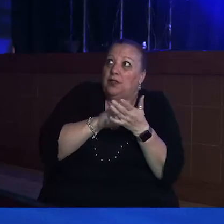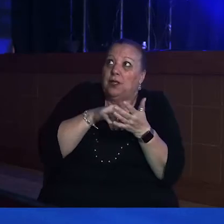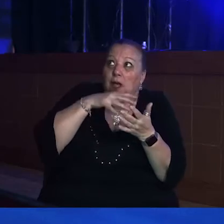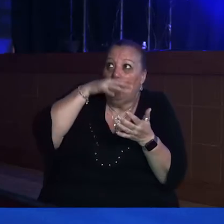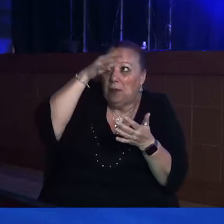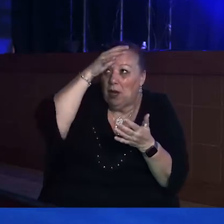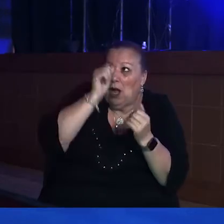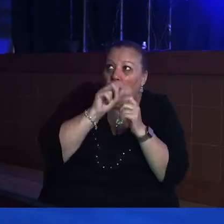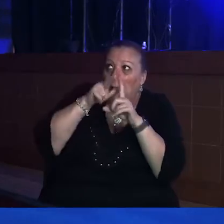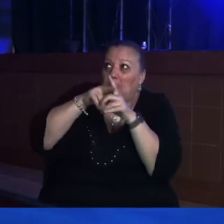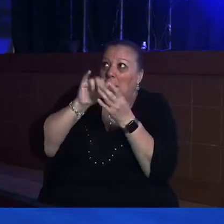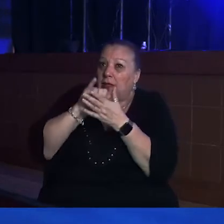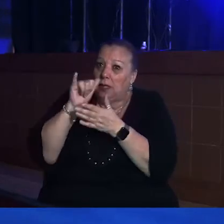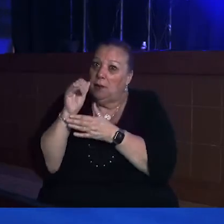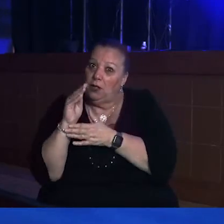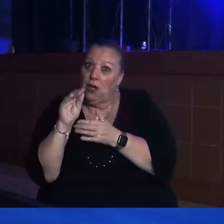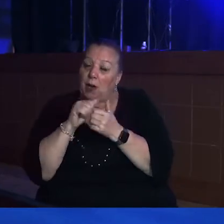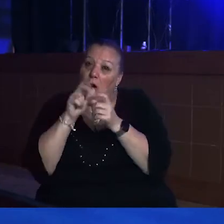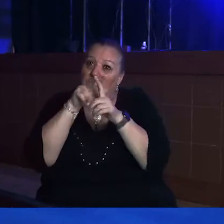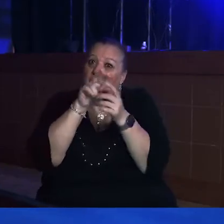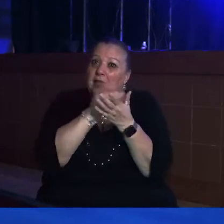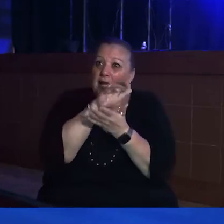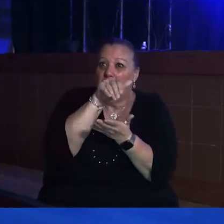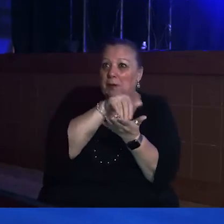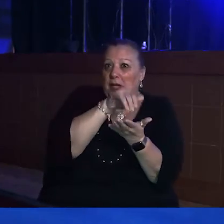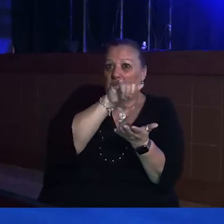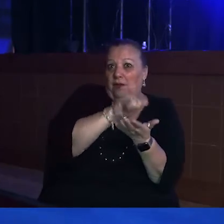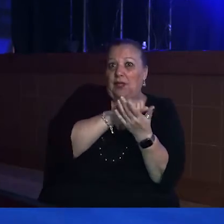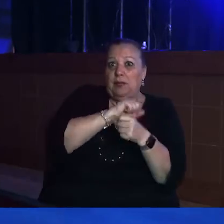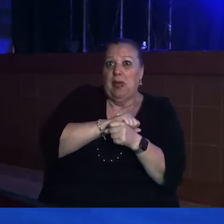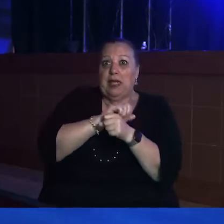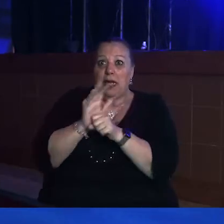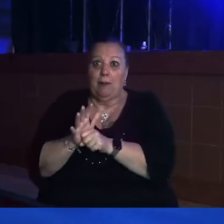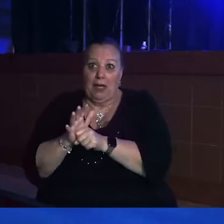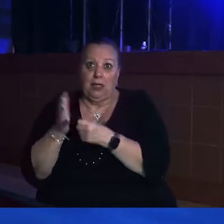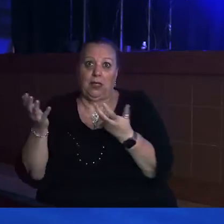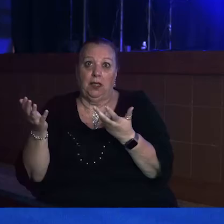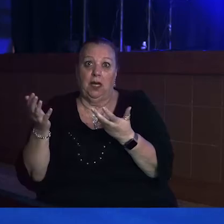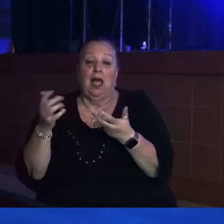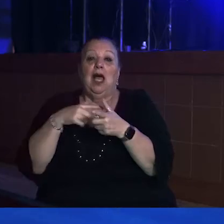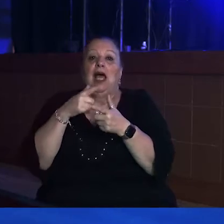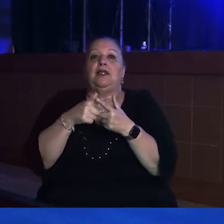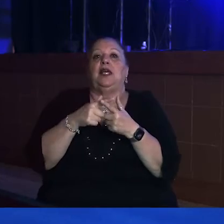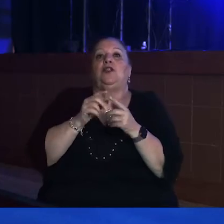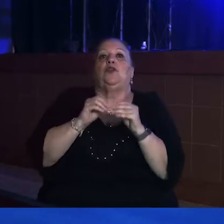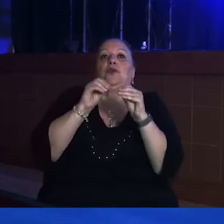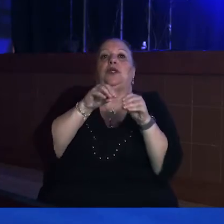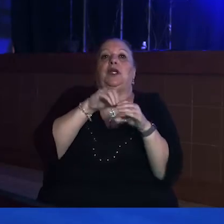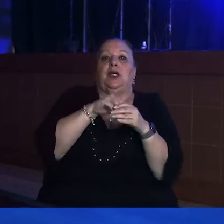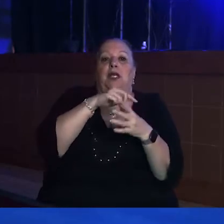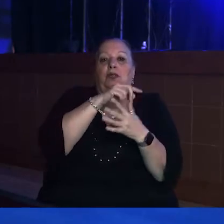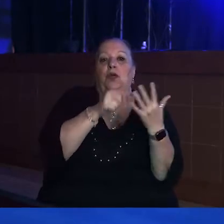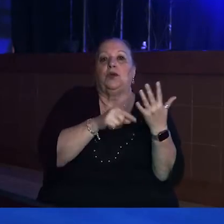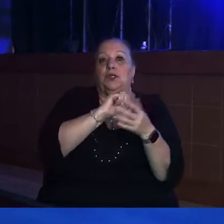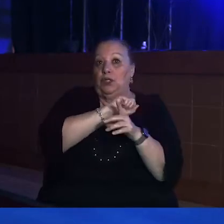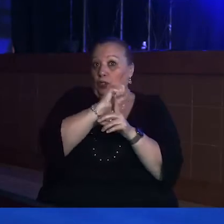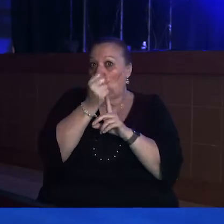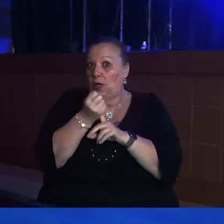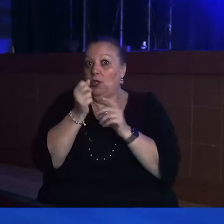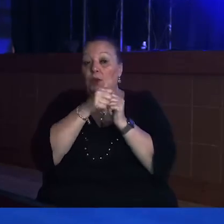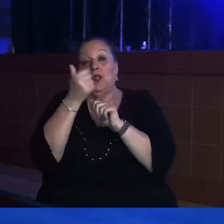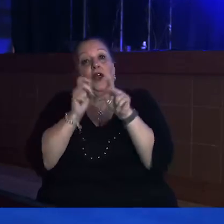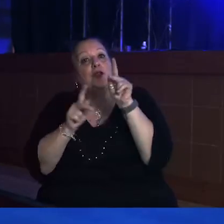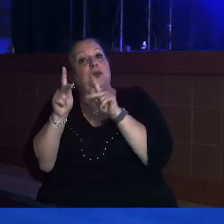do I apply this in the midst of this pandemic? And then you actually apply it in those situations with other people. And when you do